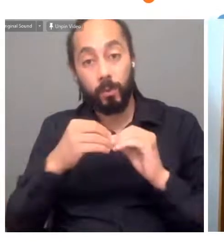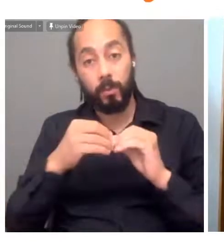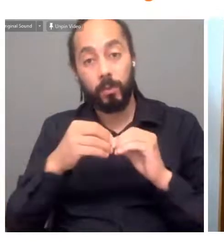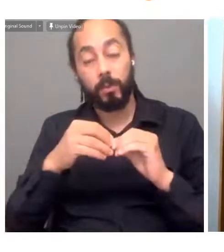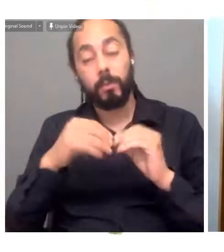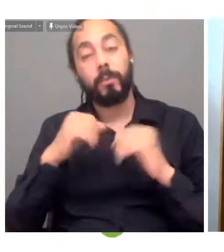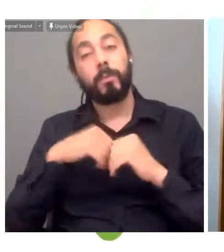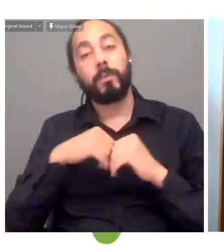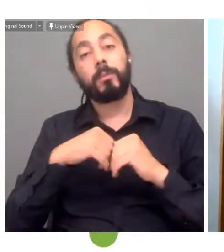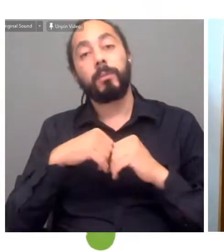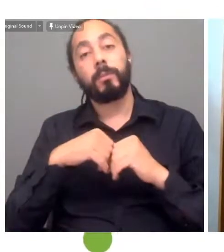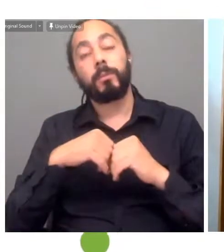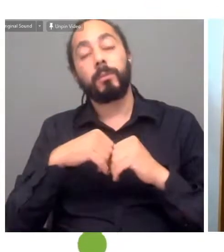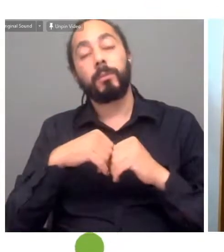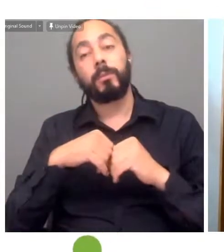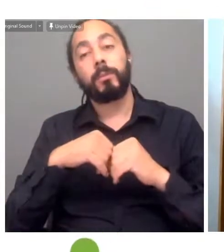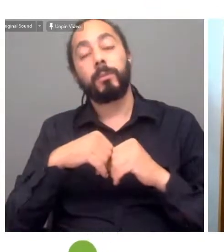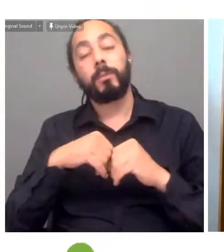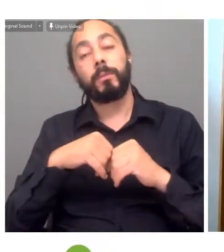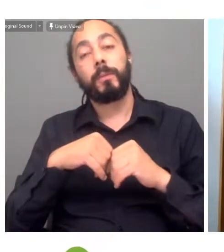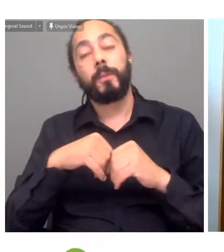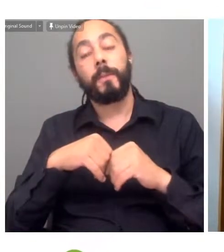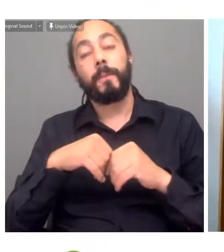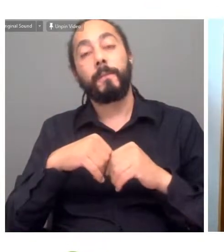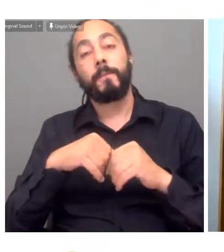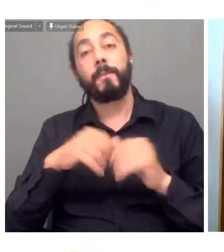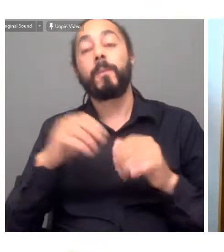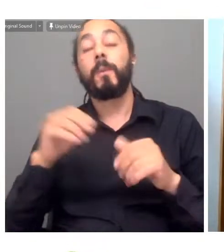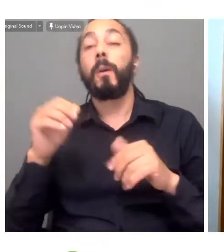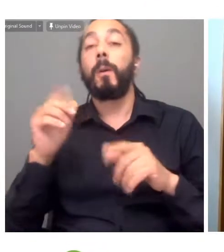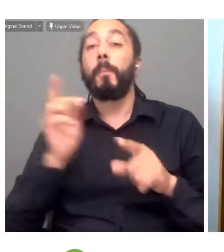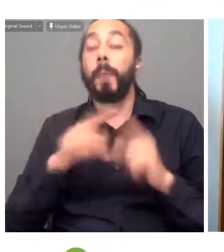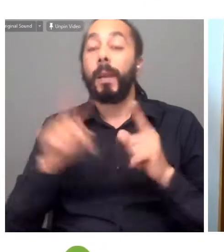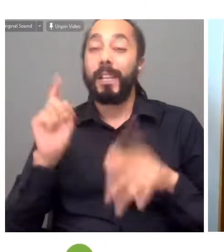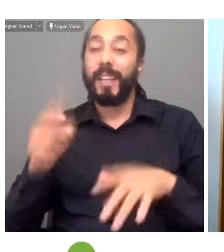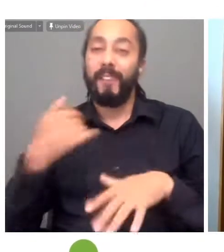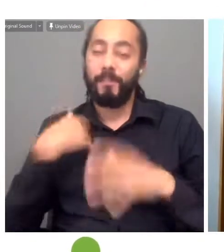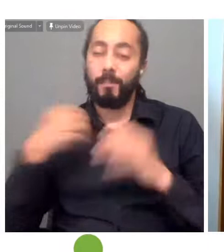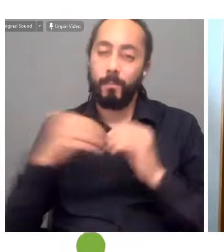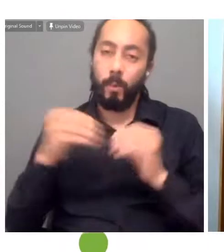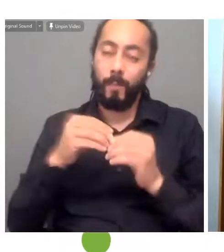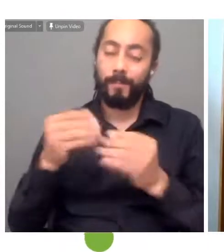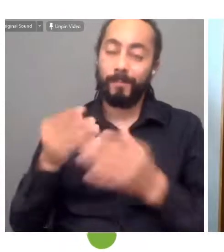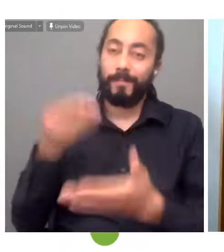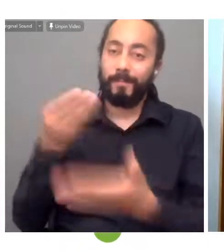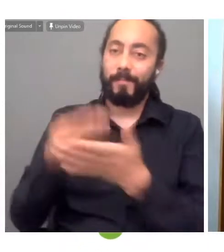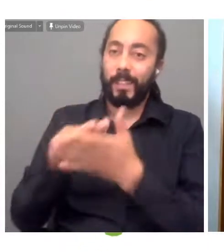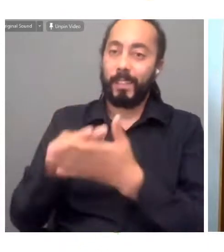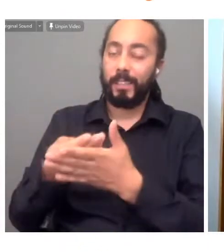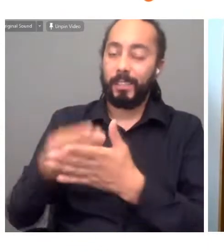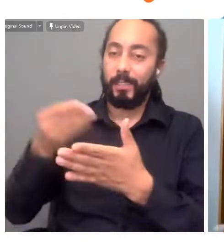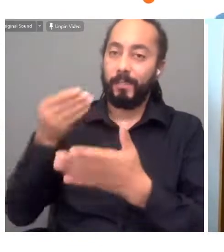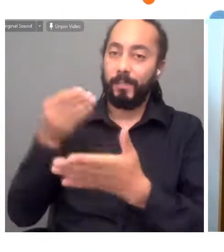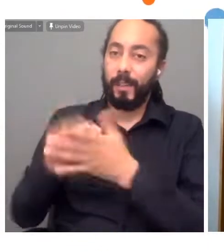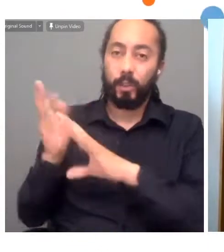dedicated funding streams for these particular communities, because otherwise, we